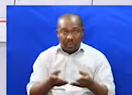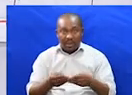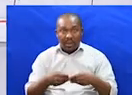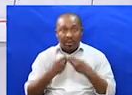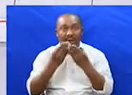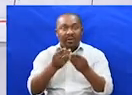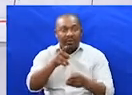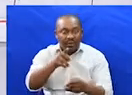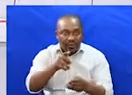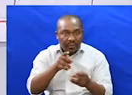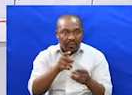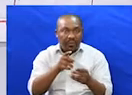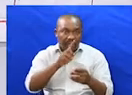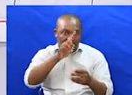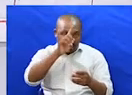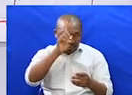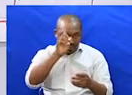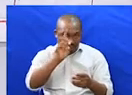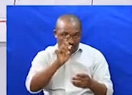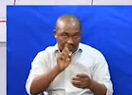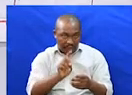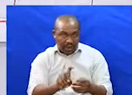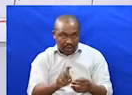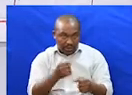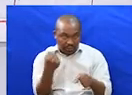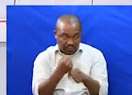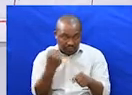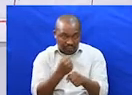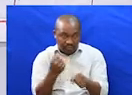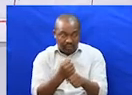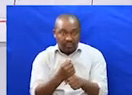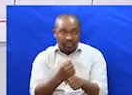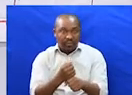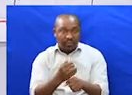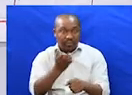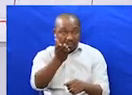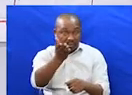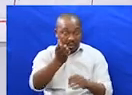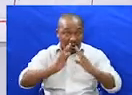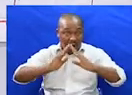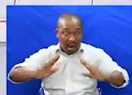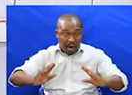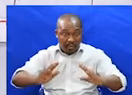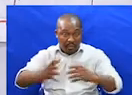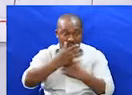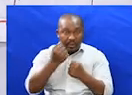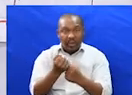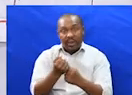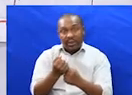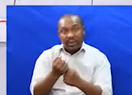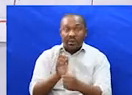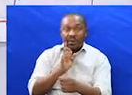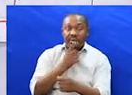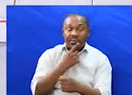very small exercise that you will go and get help from your fellows